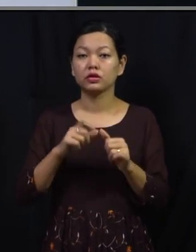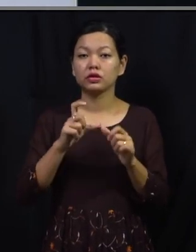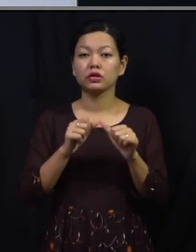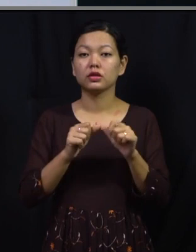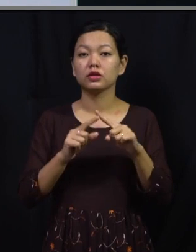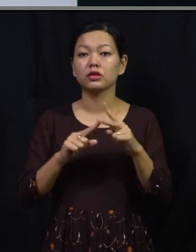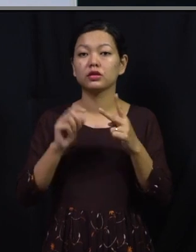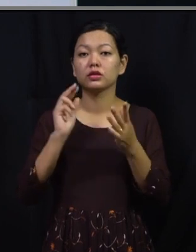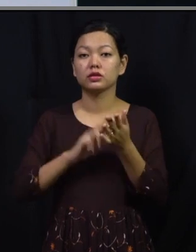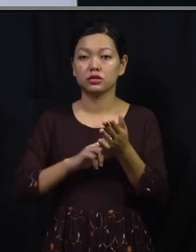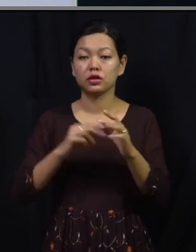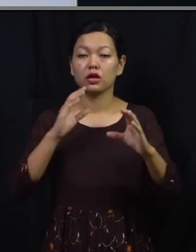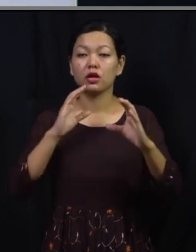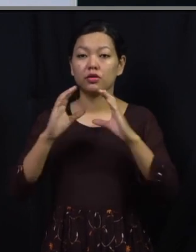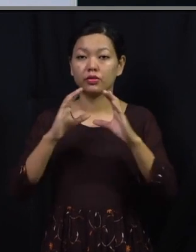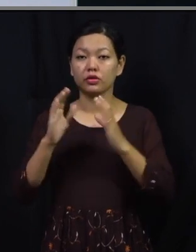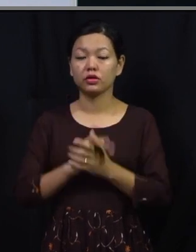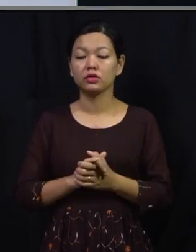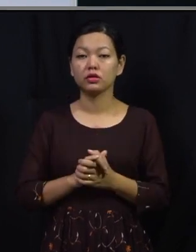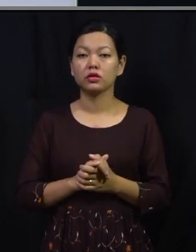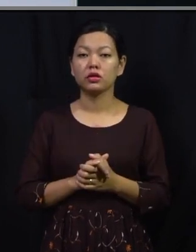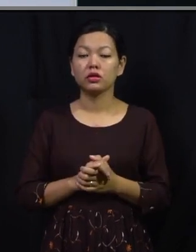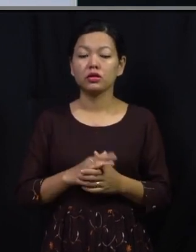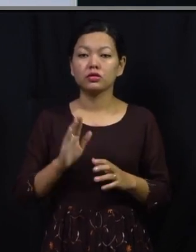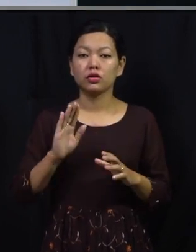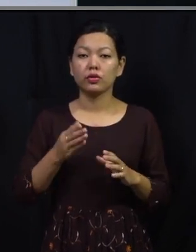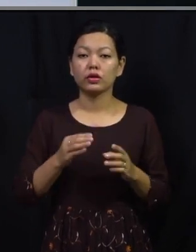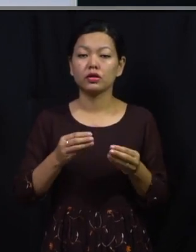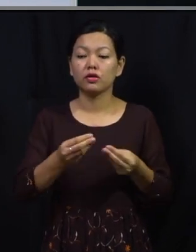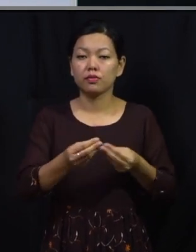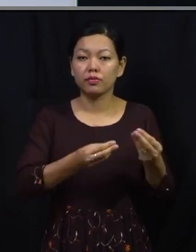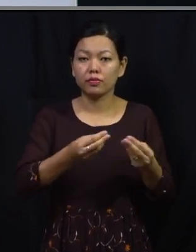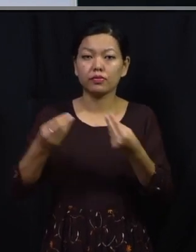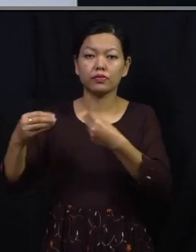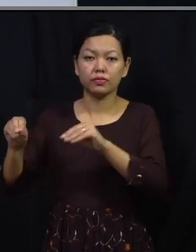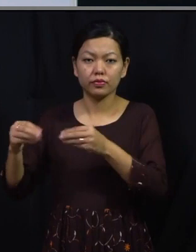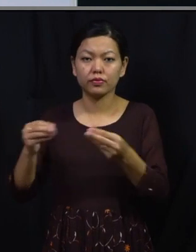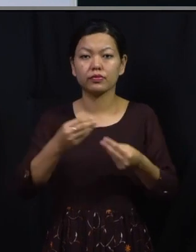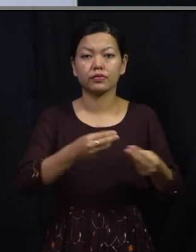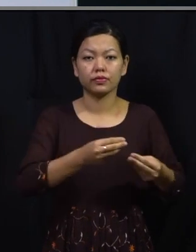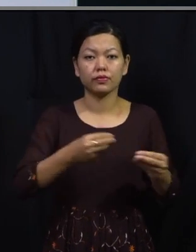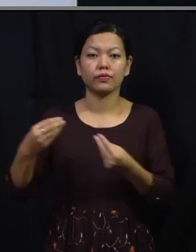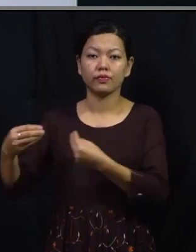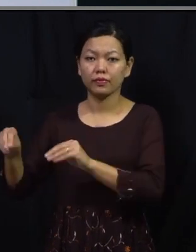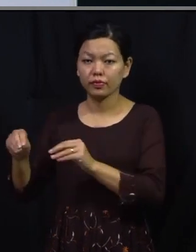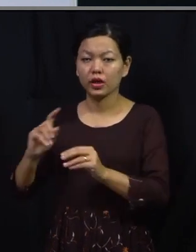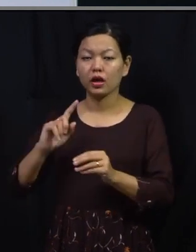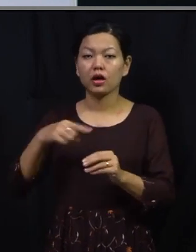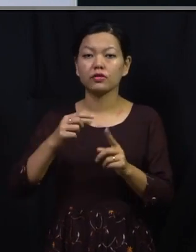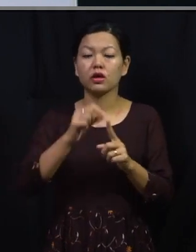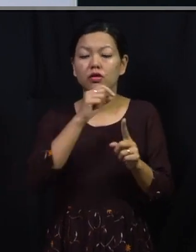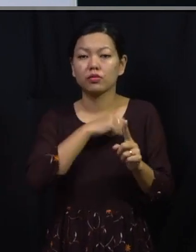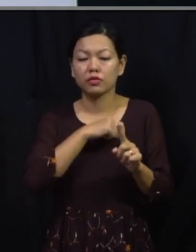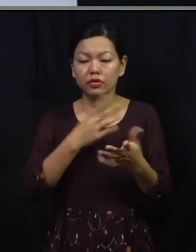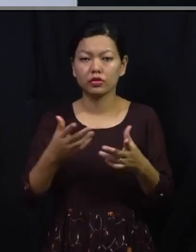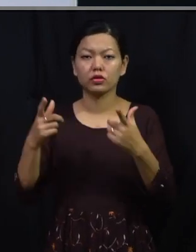financial position, that is the profit or the losses, then you communicate it to the users. You give the information required